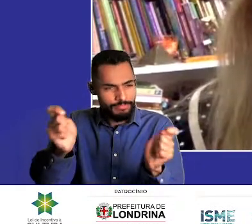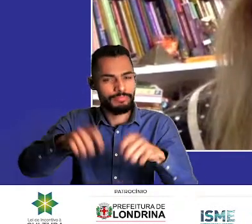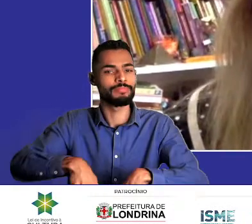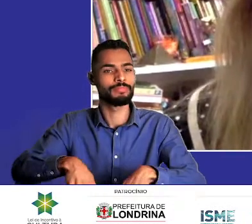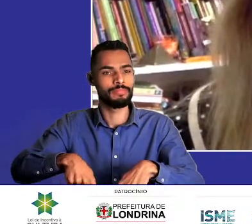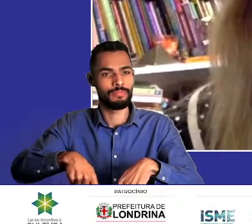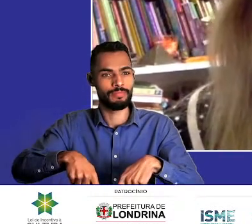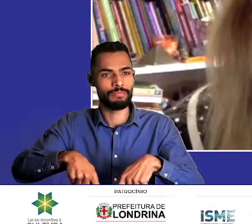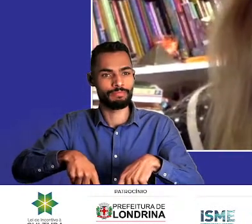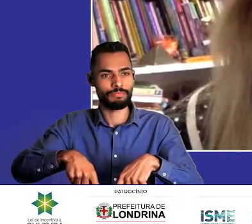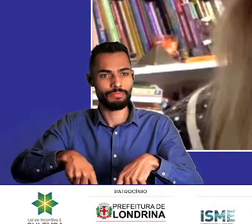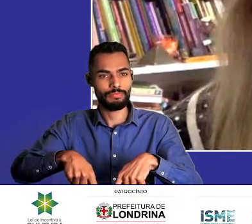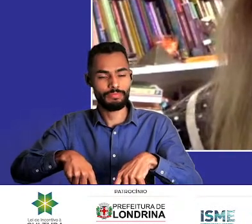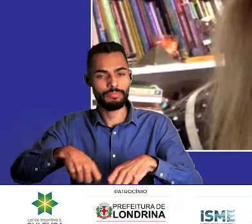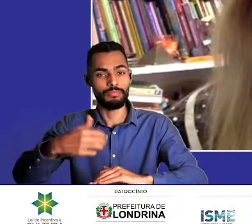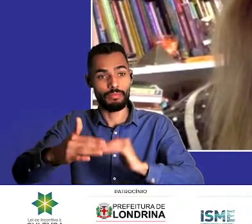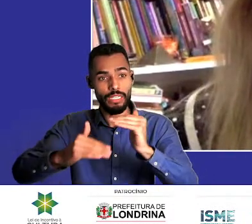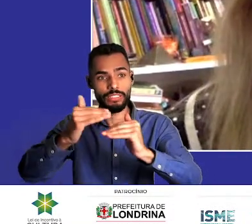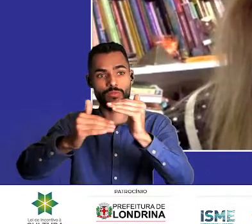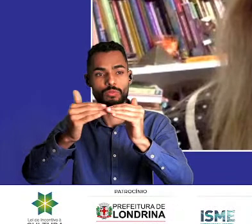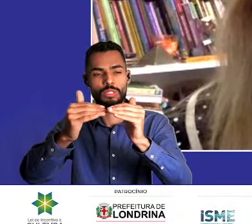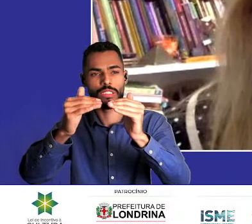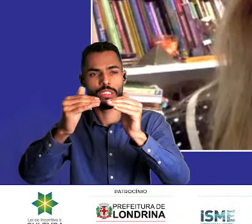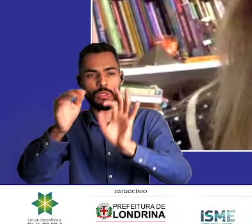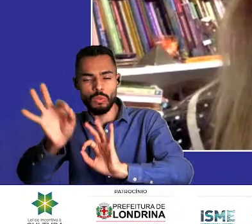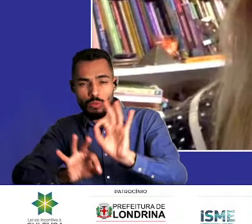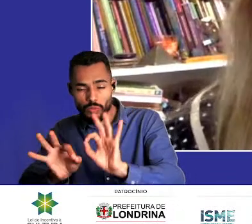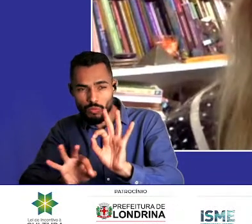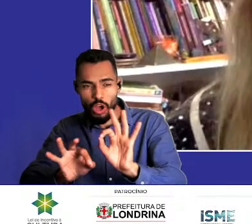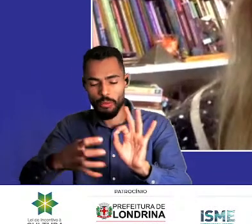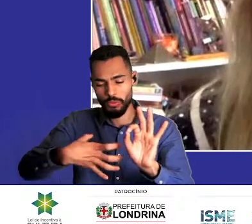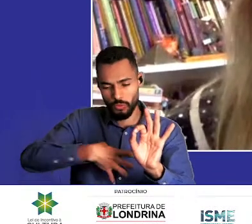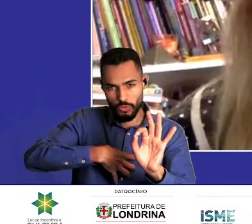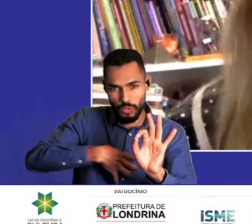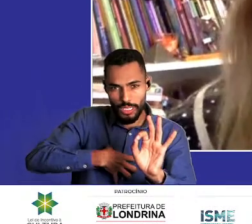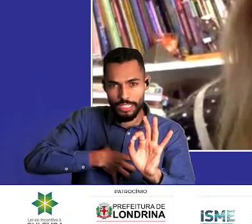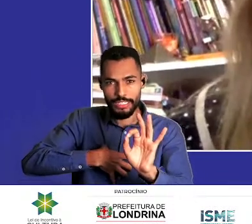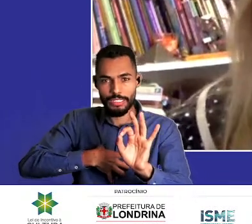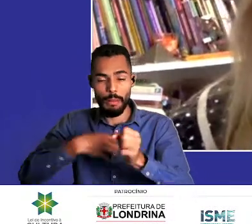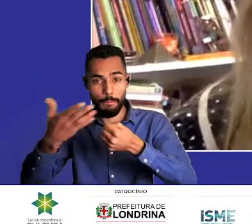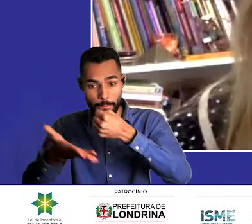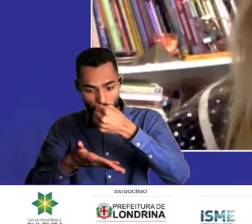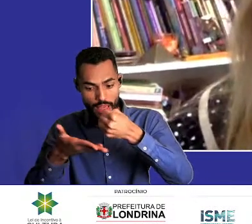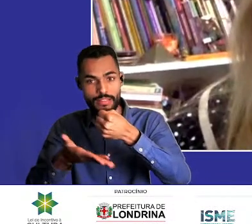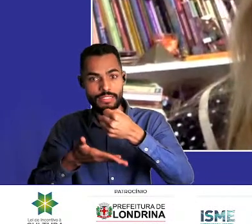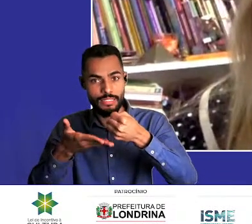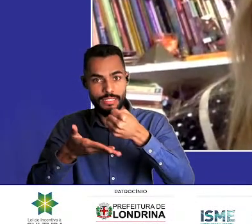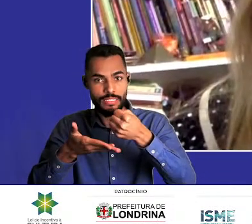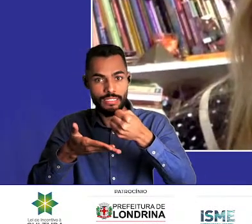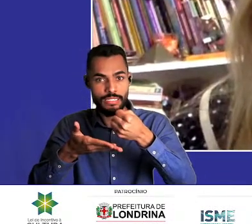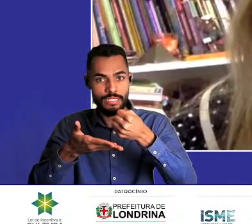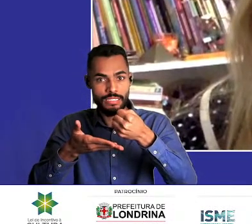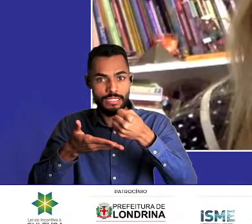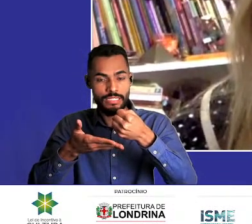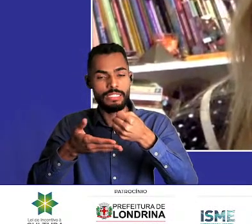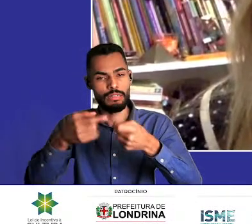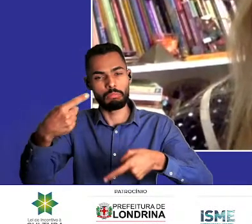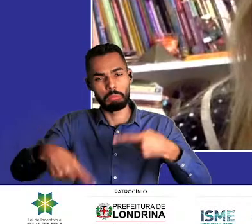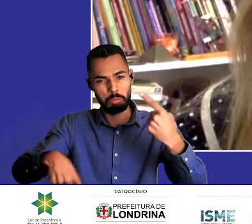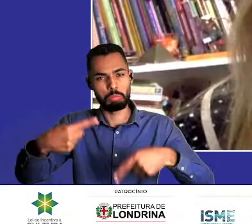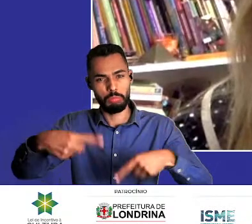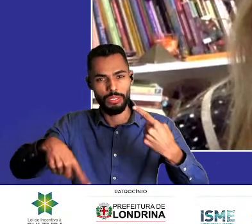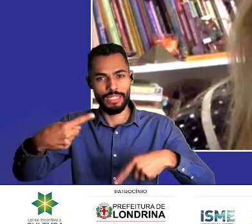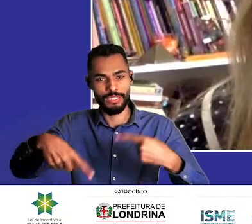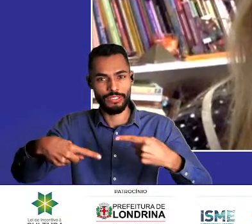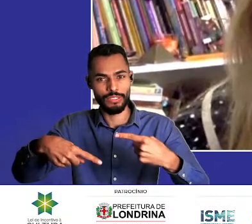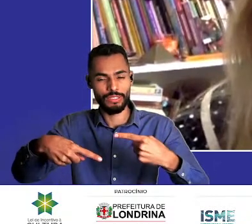base for formulates a cultural policies that include the music education. In